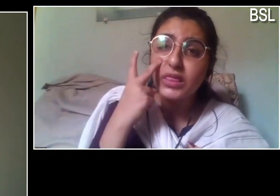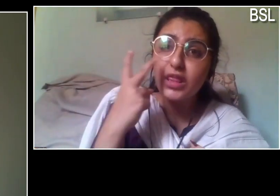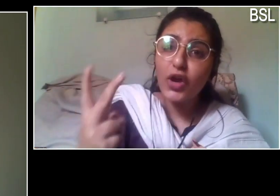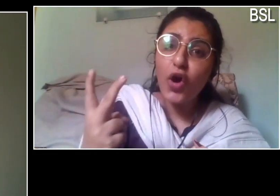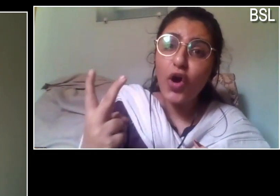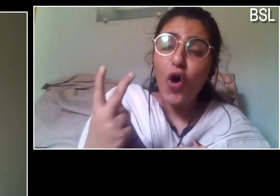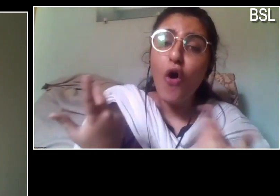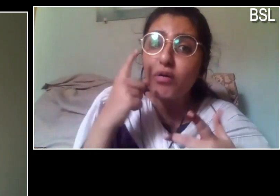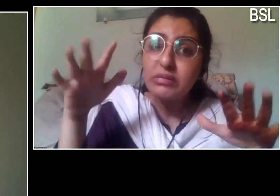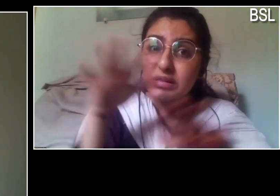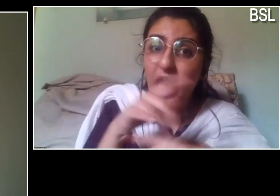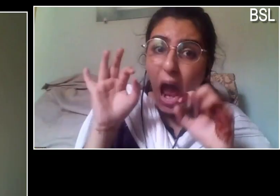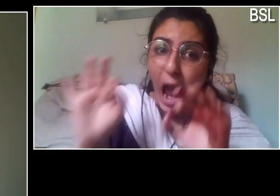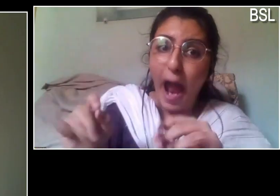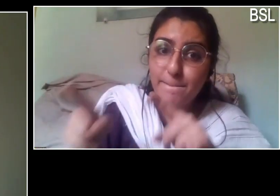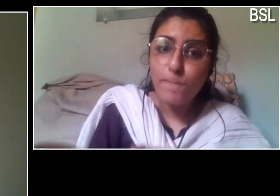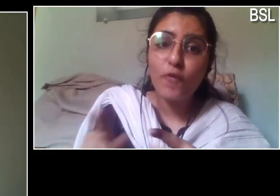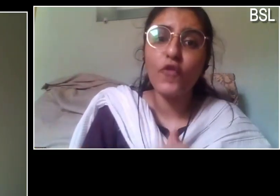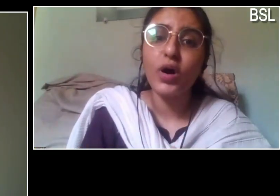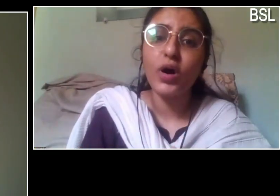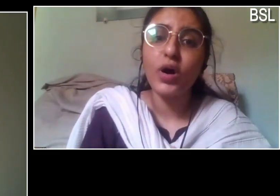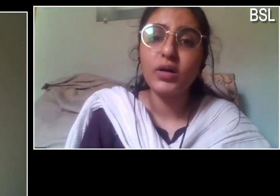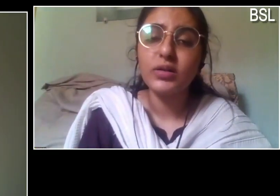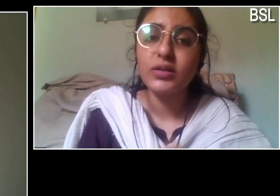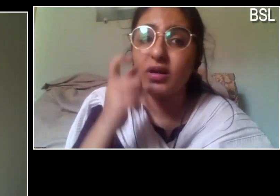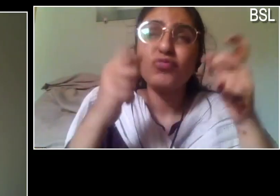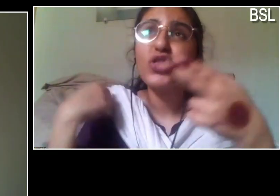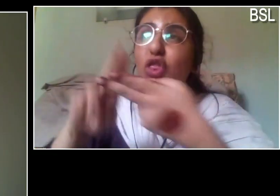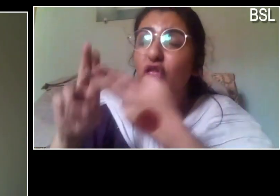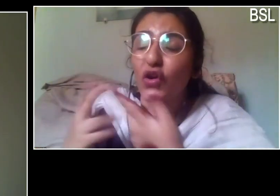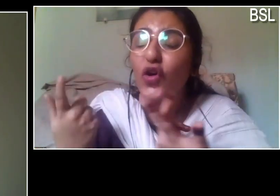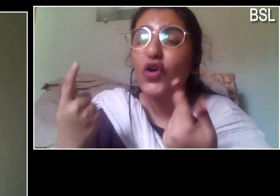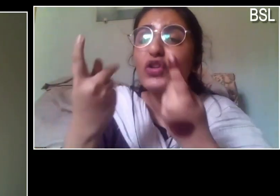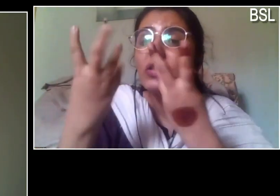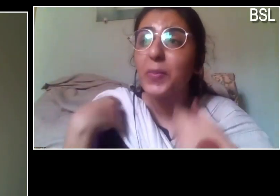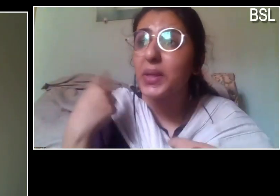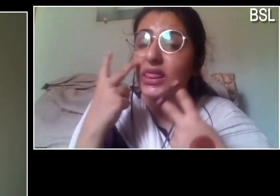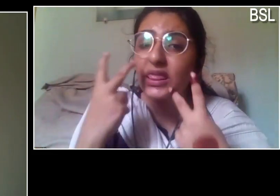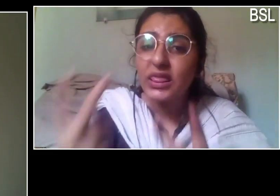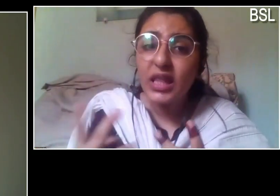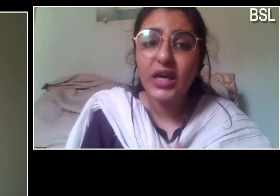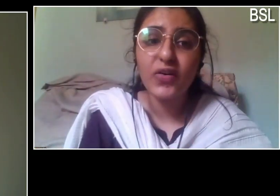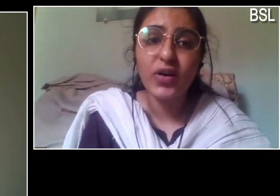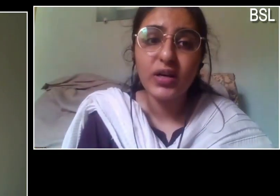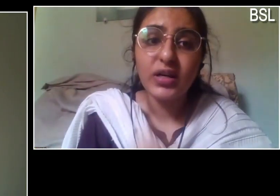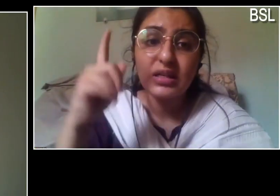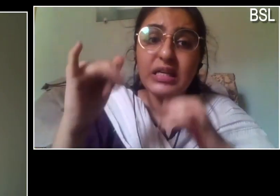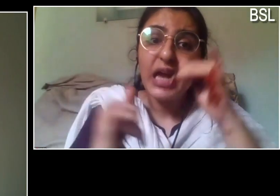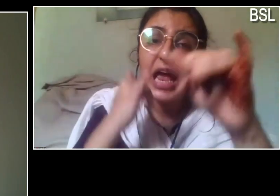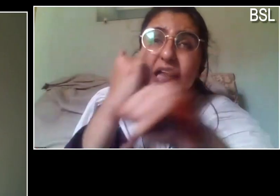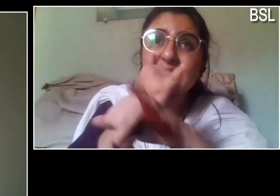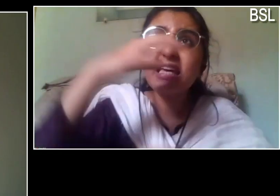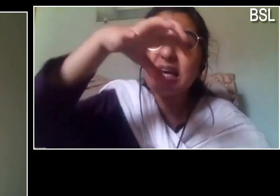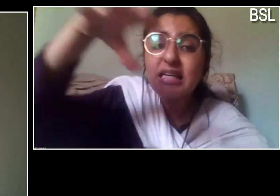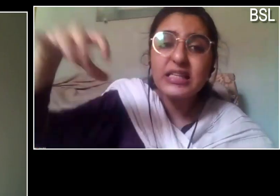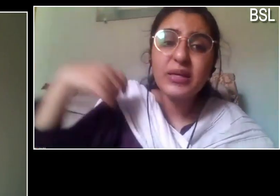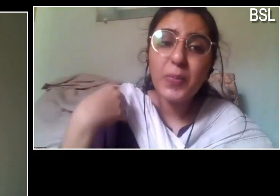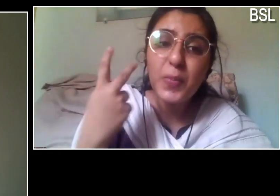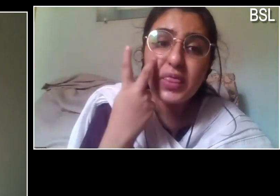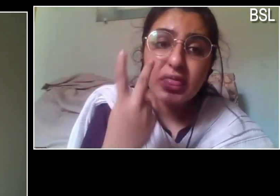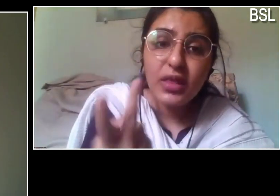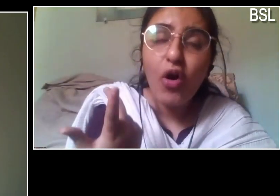know, friends and so forth, if we look at reports from international agencies, if we look